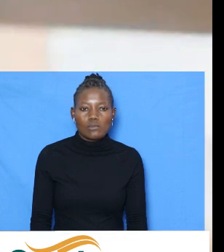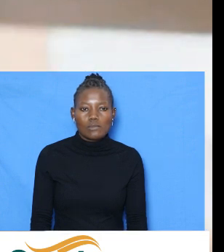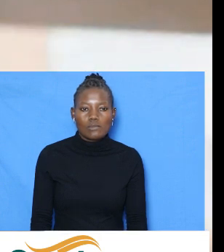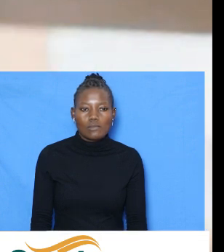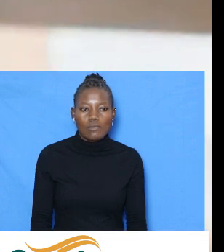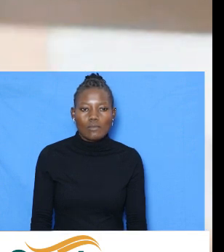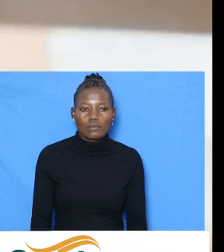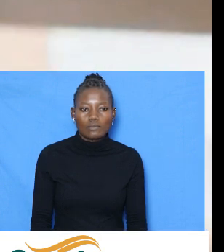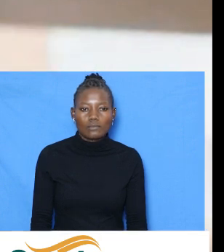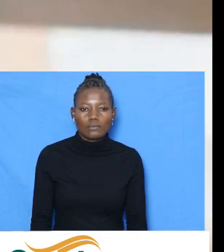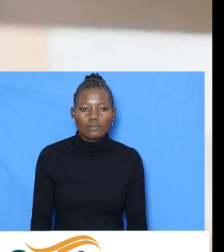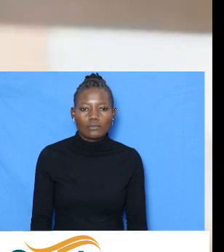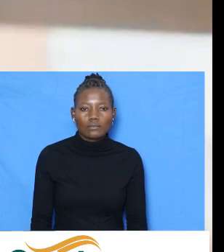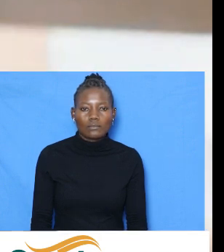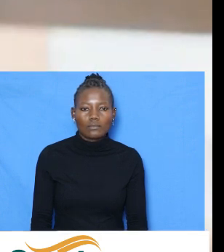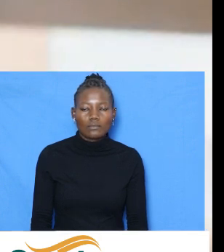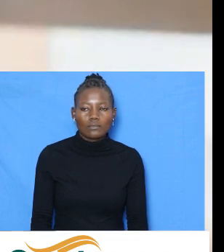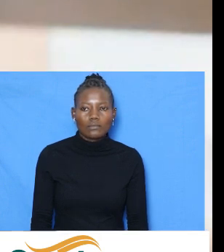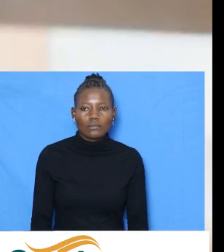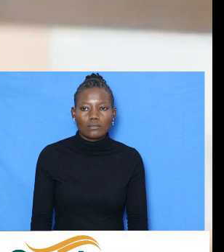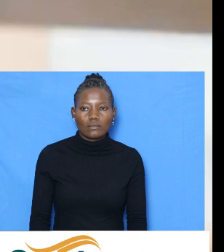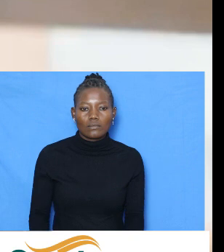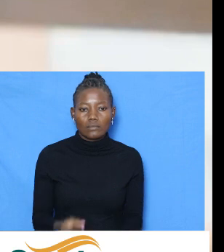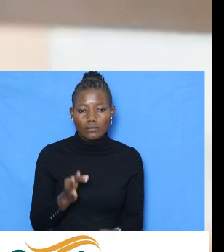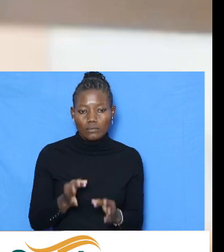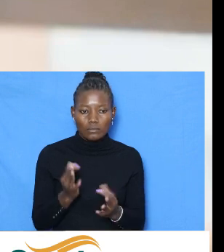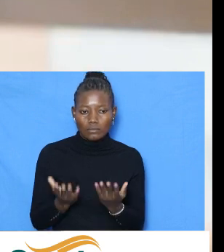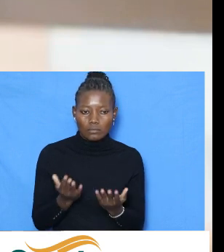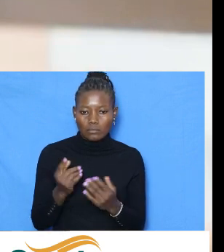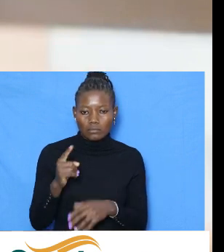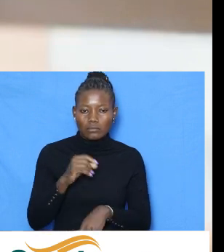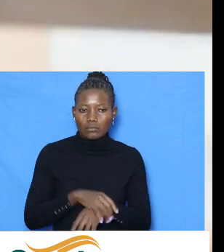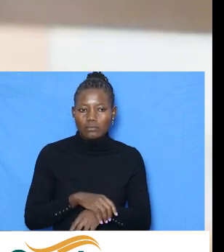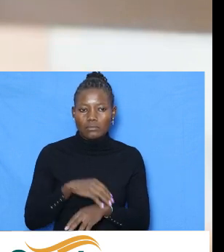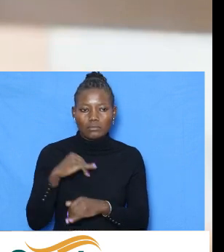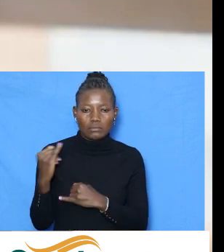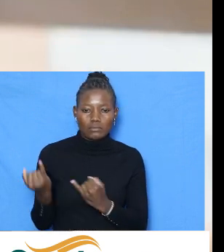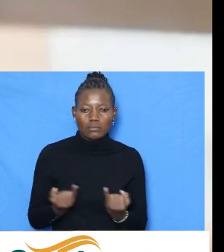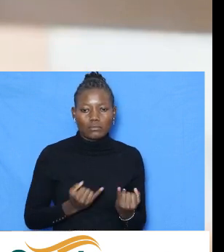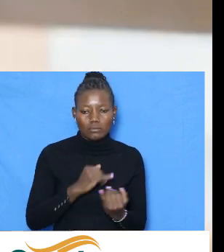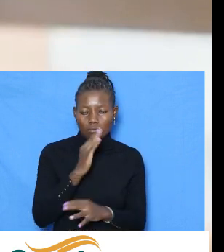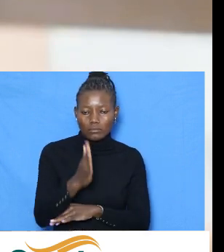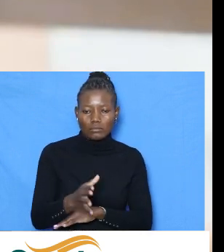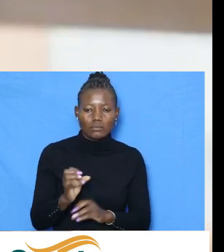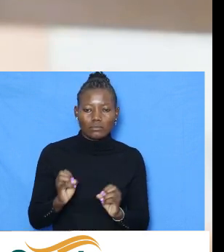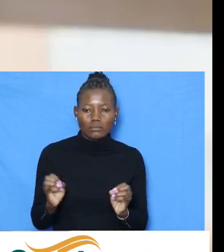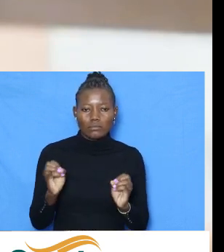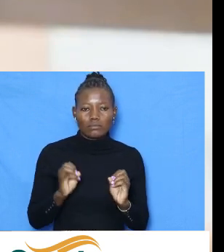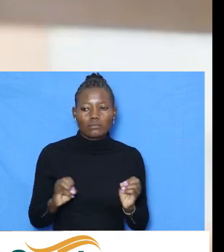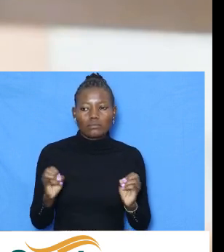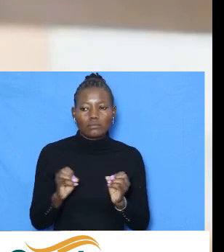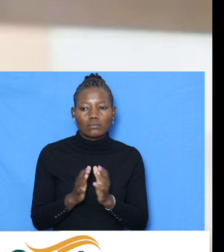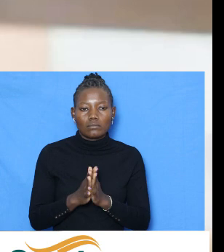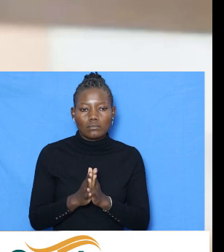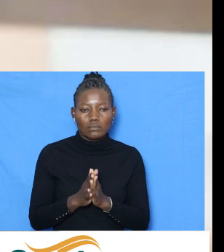I've just posted something on the chat that in case you didn't receive a direct invite and you'd like to receive a direct invite,